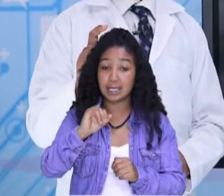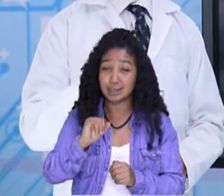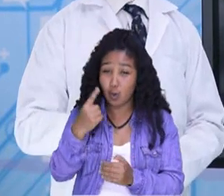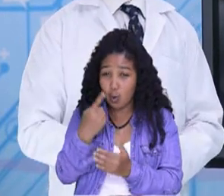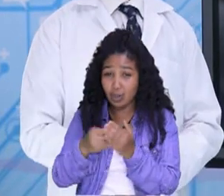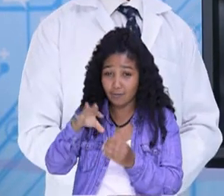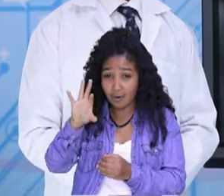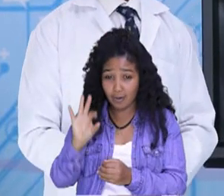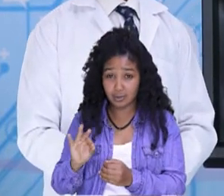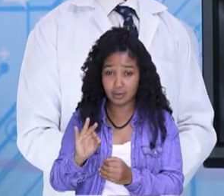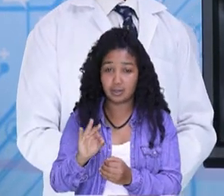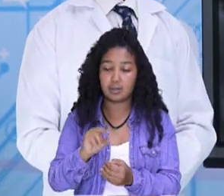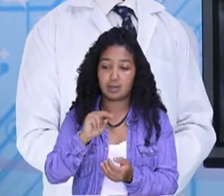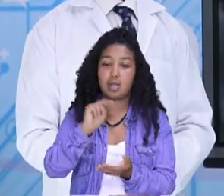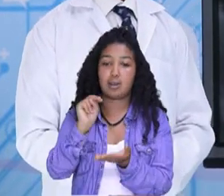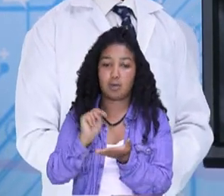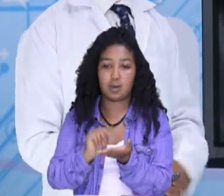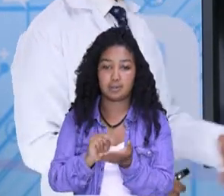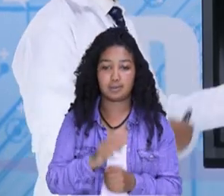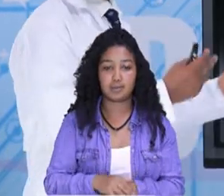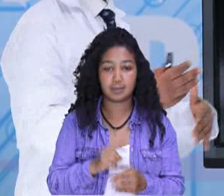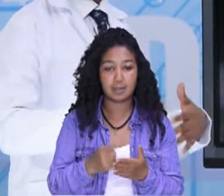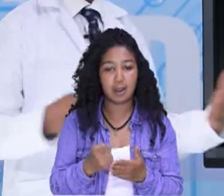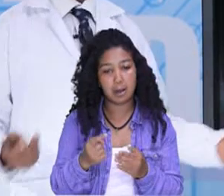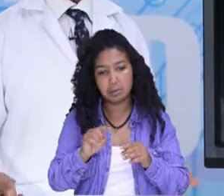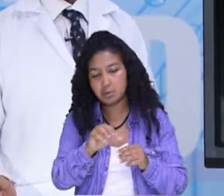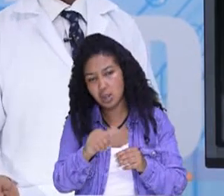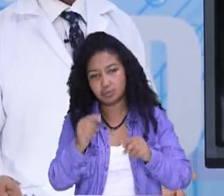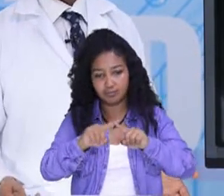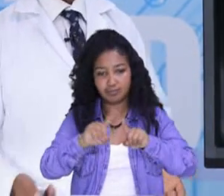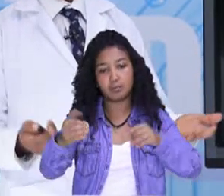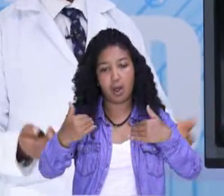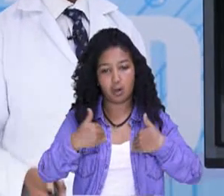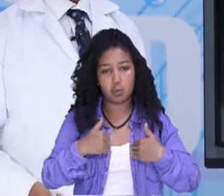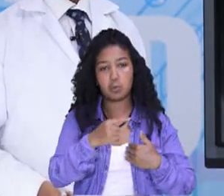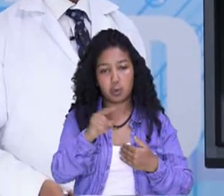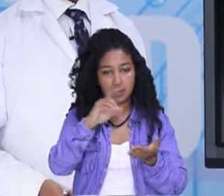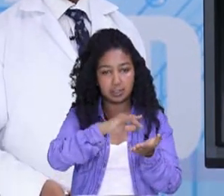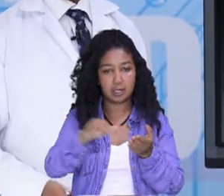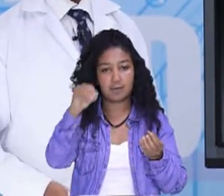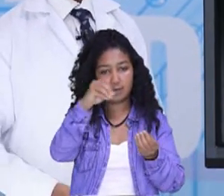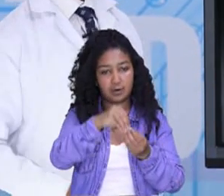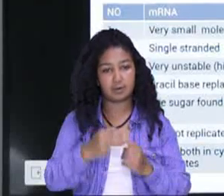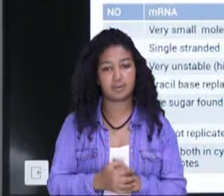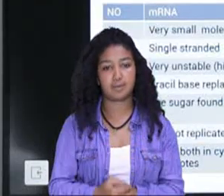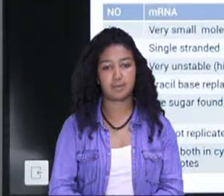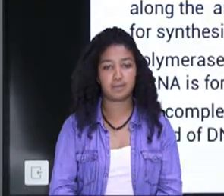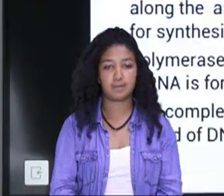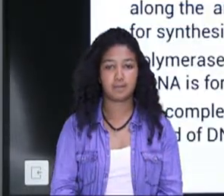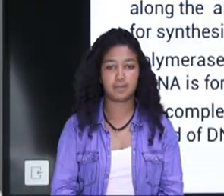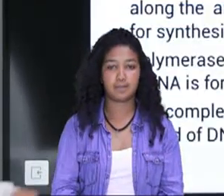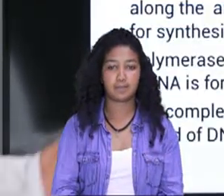is only found in nucleus. There are some other differences you can study further.